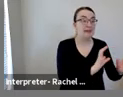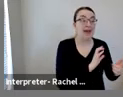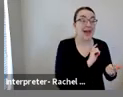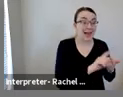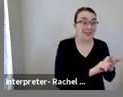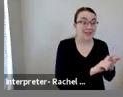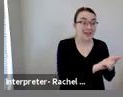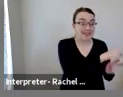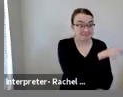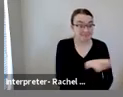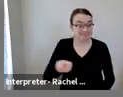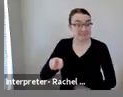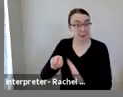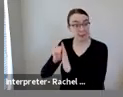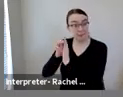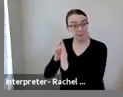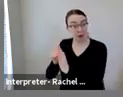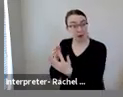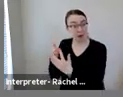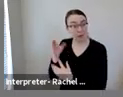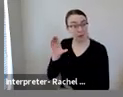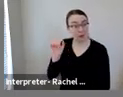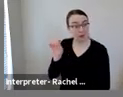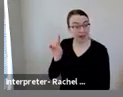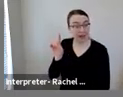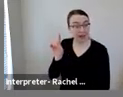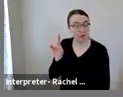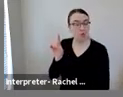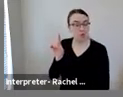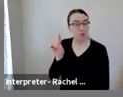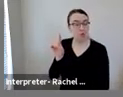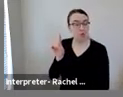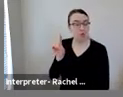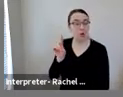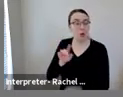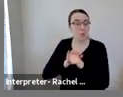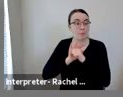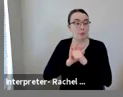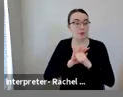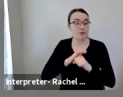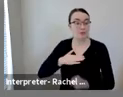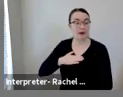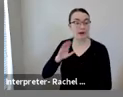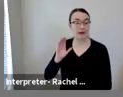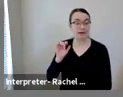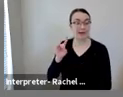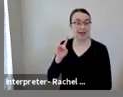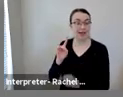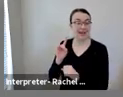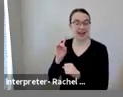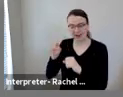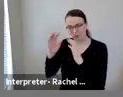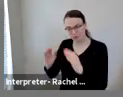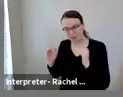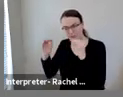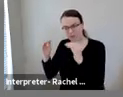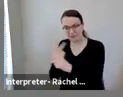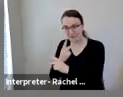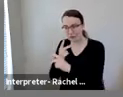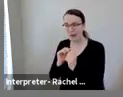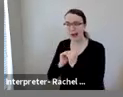model that in CAD. And that pushed my CAD skills. I had to figure out a way to do